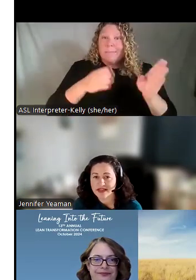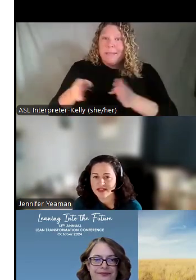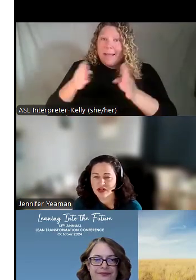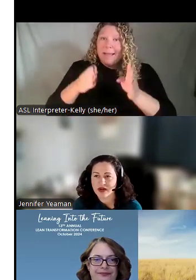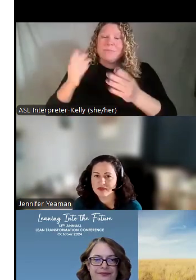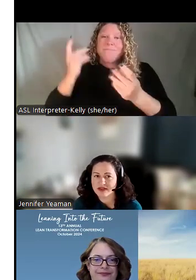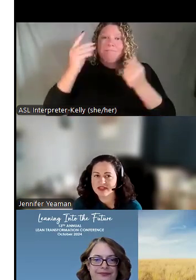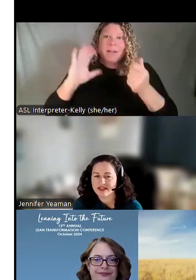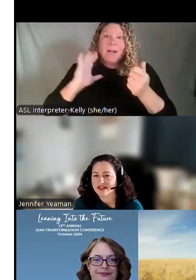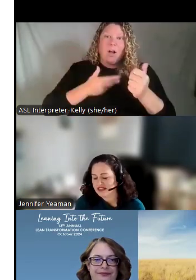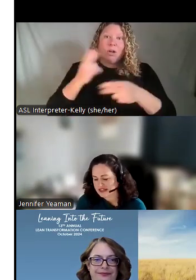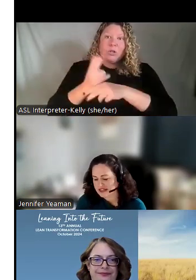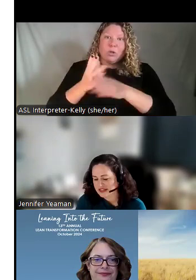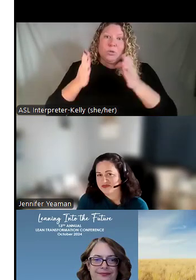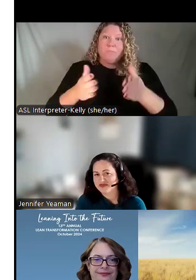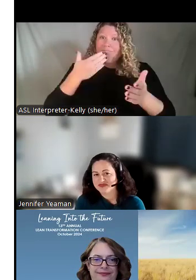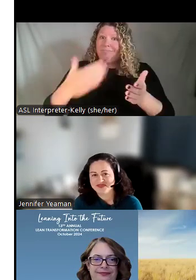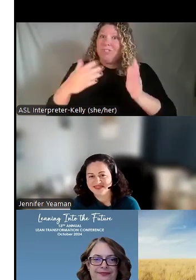I think that's a great comparison.